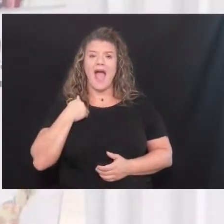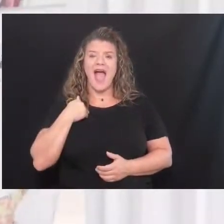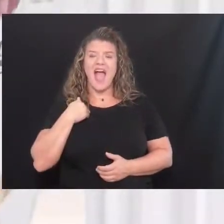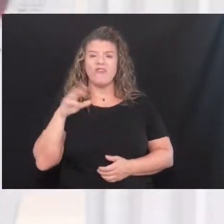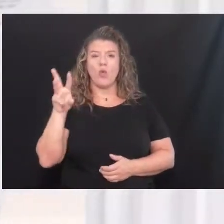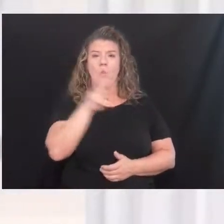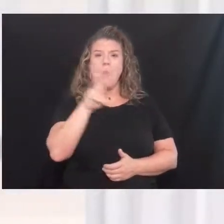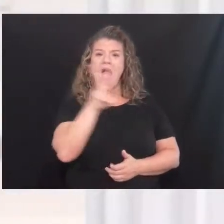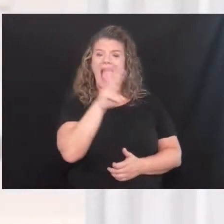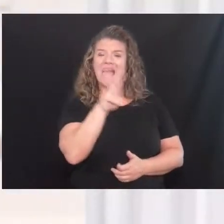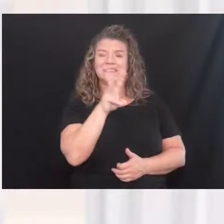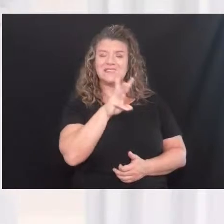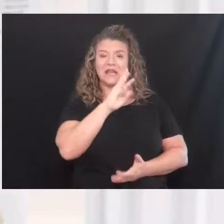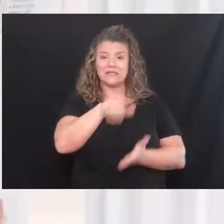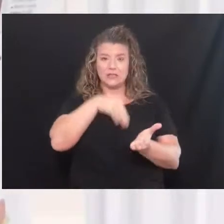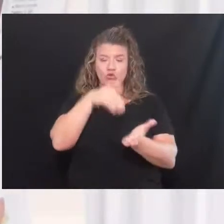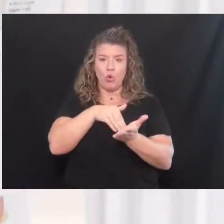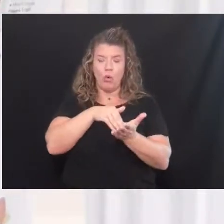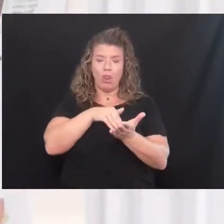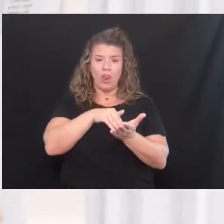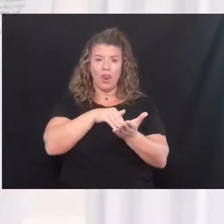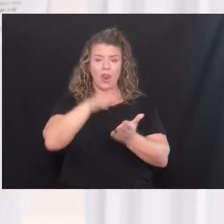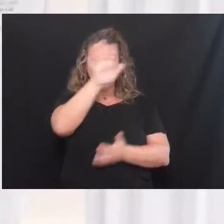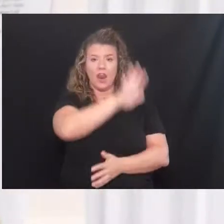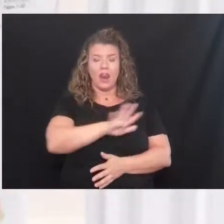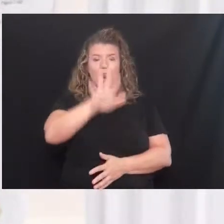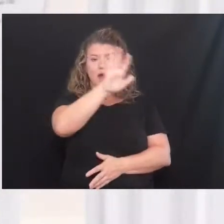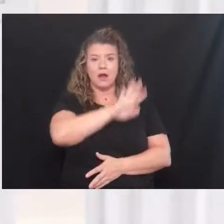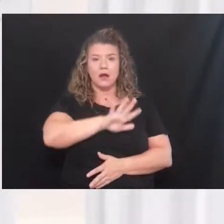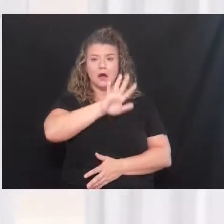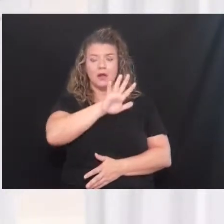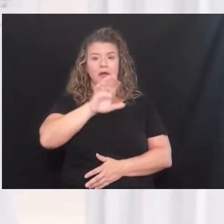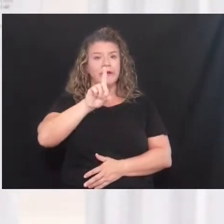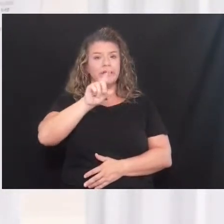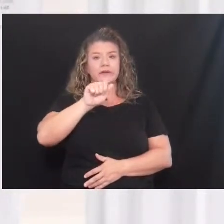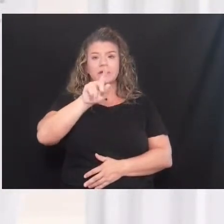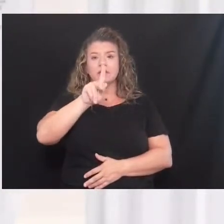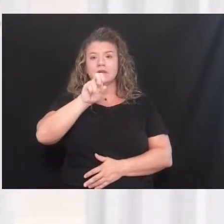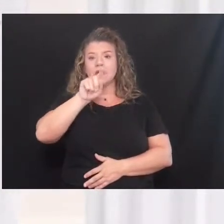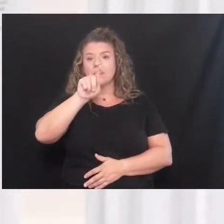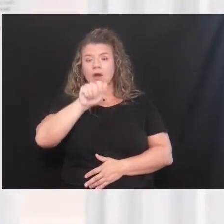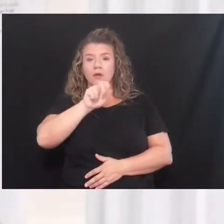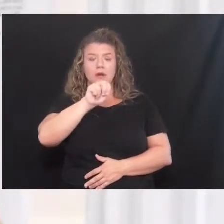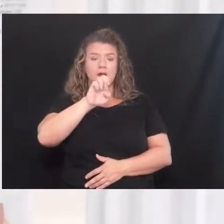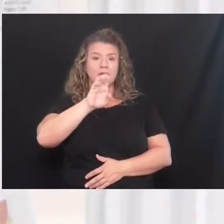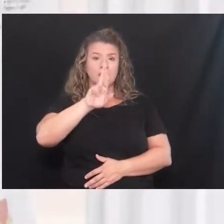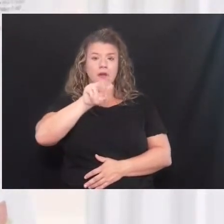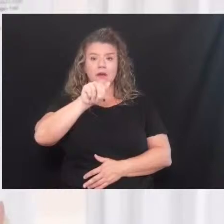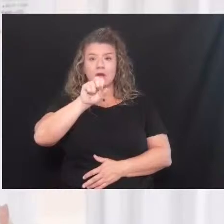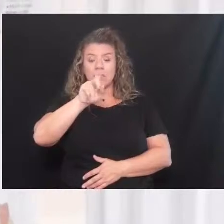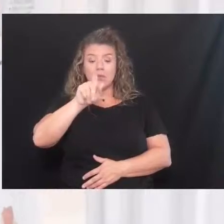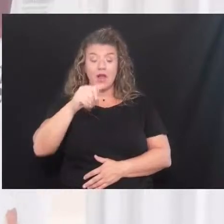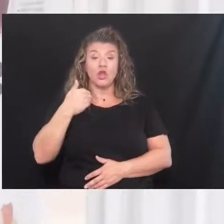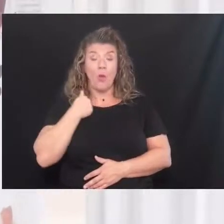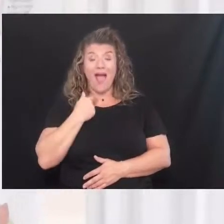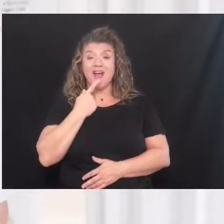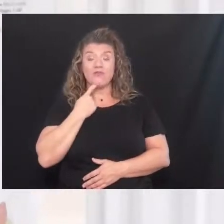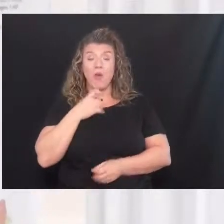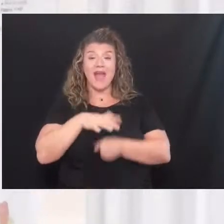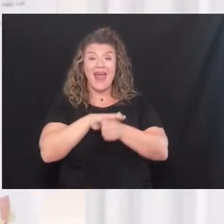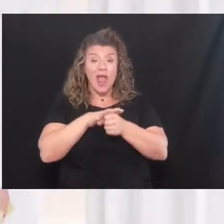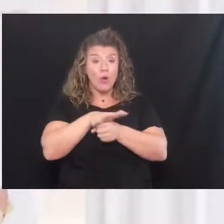in the west, in the central part of the state, whether it be the Dakotas or Nebraska and stuff, you've got red areas, but